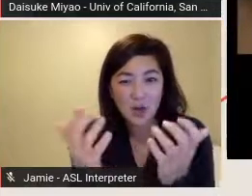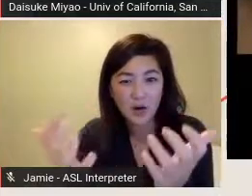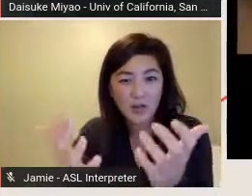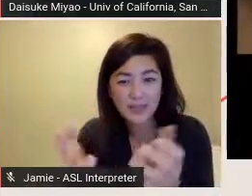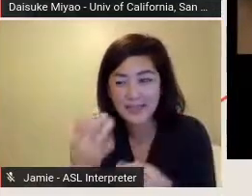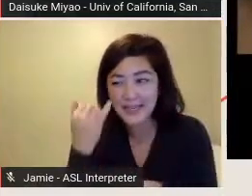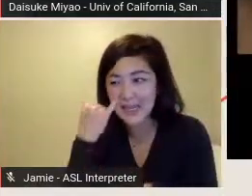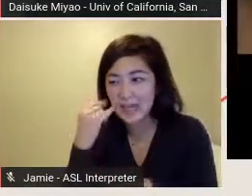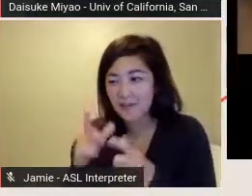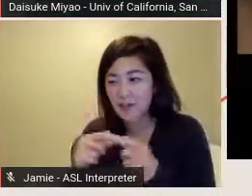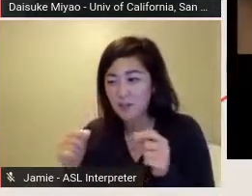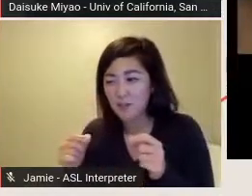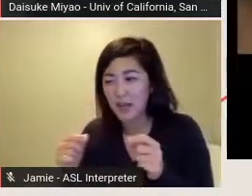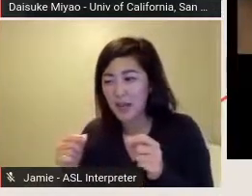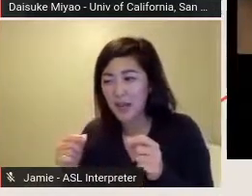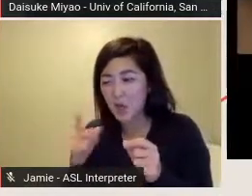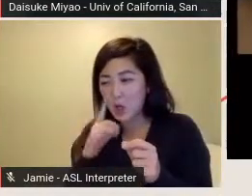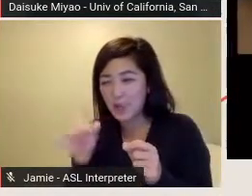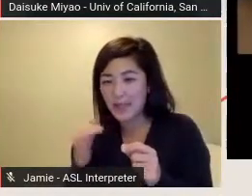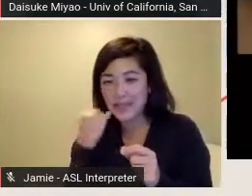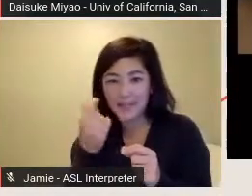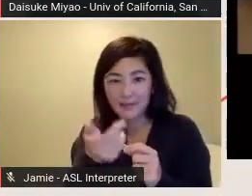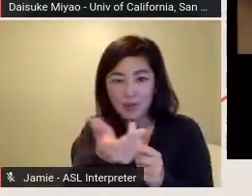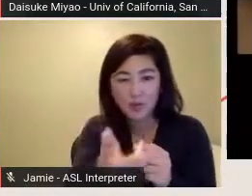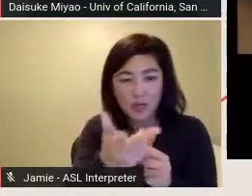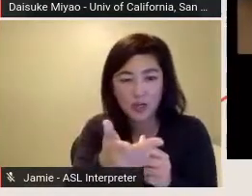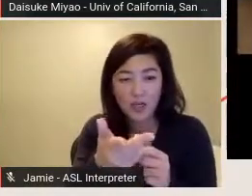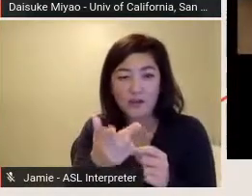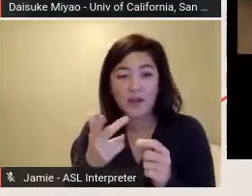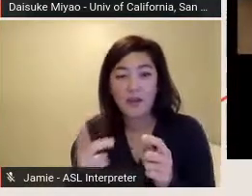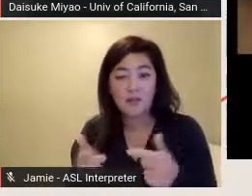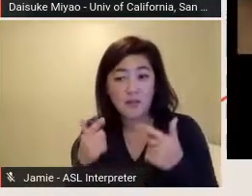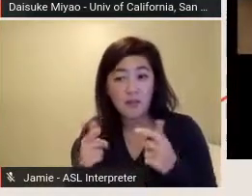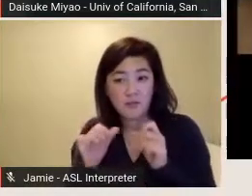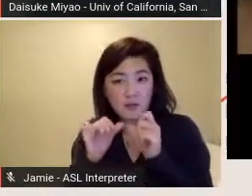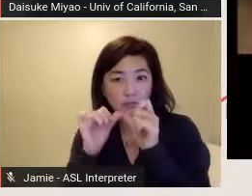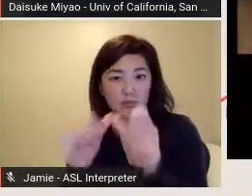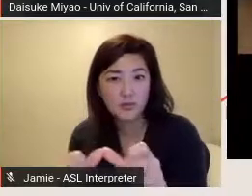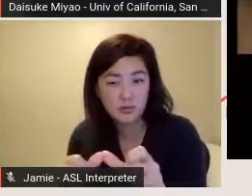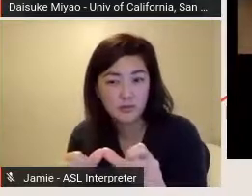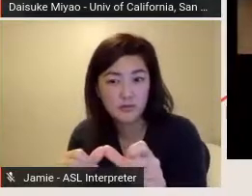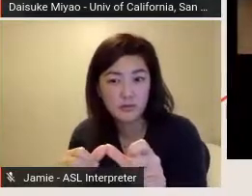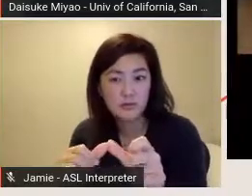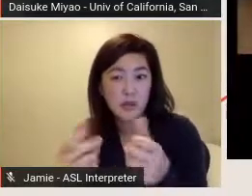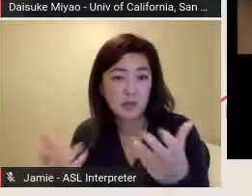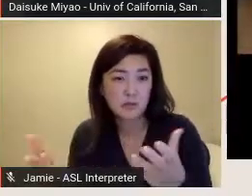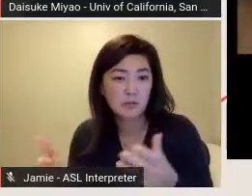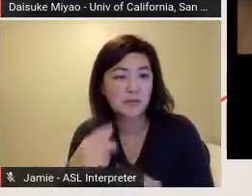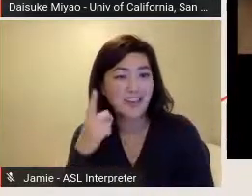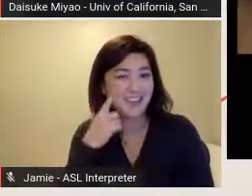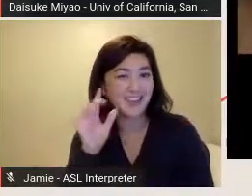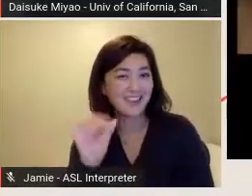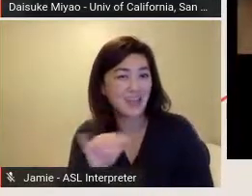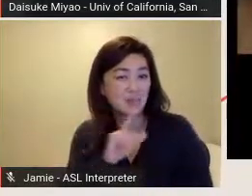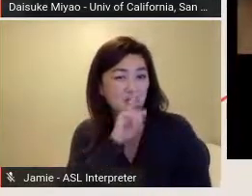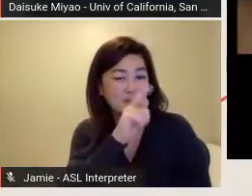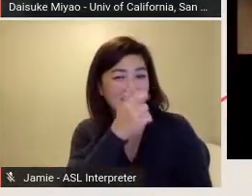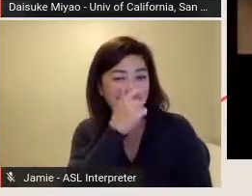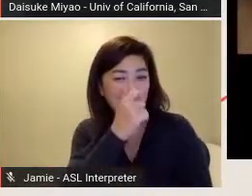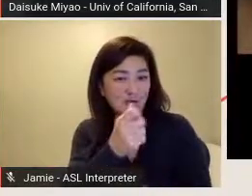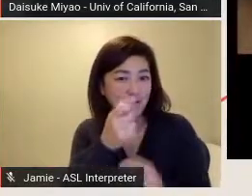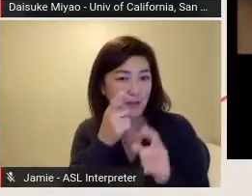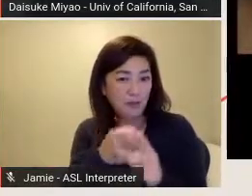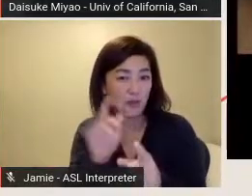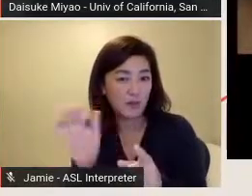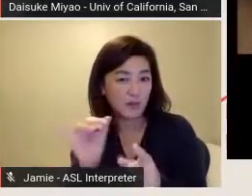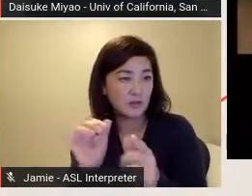like if they had lived longer and if they had seen more of their visions realized? So I think that's kind of an interesting point to